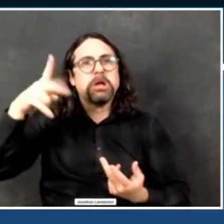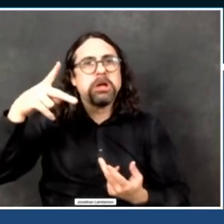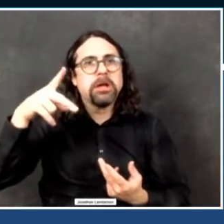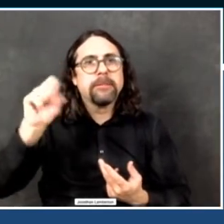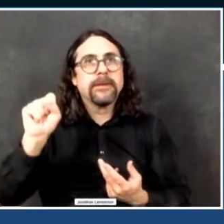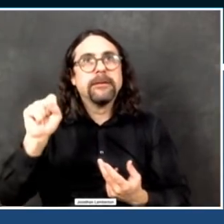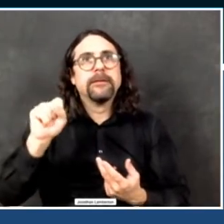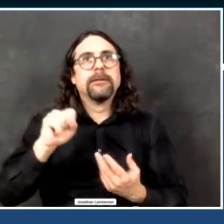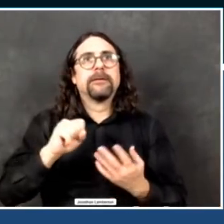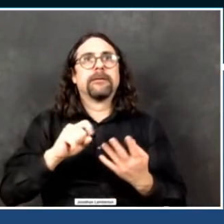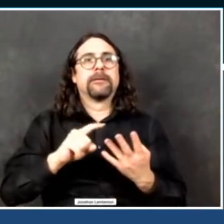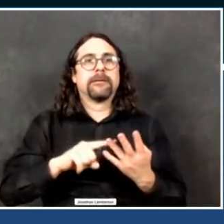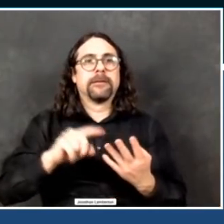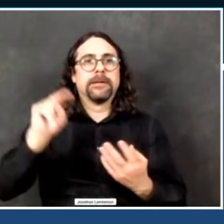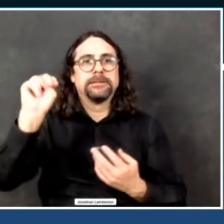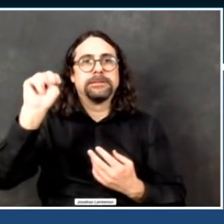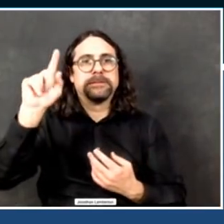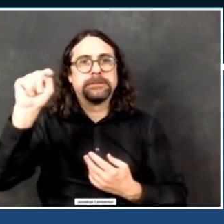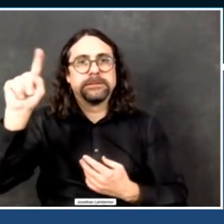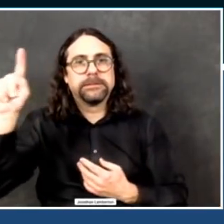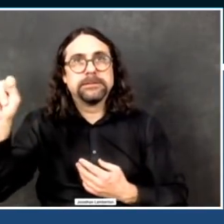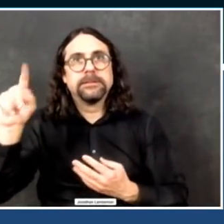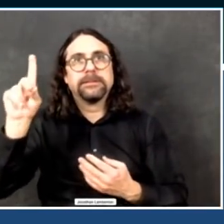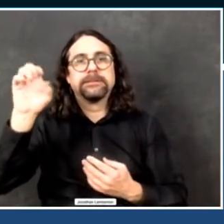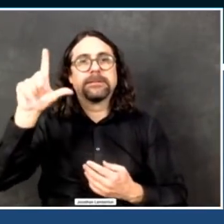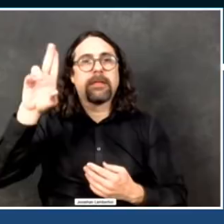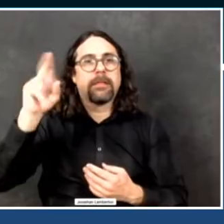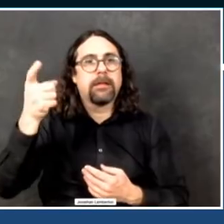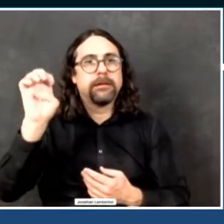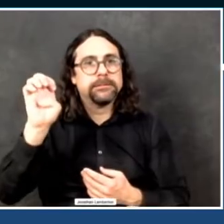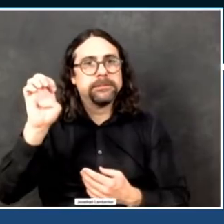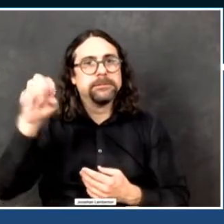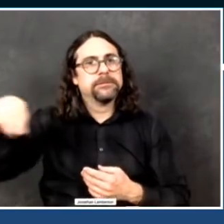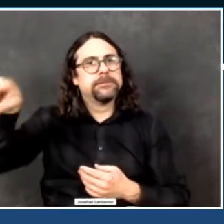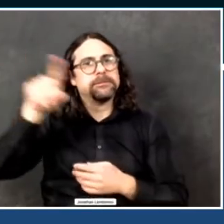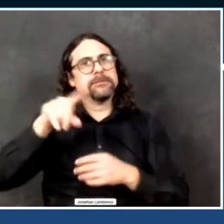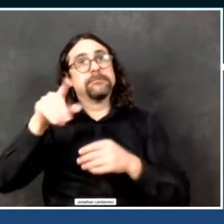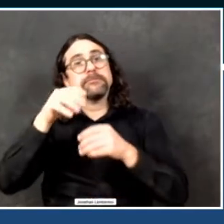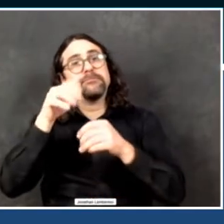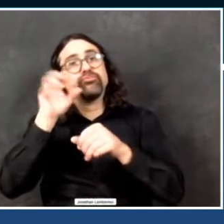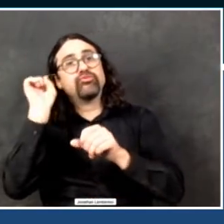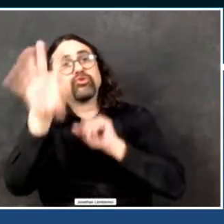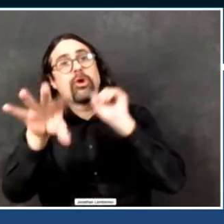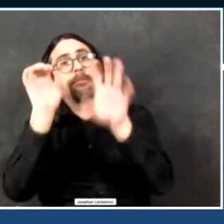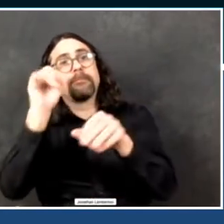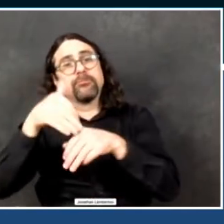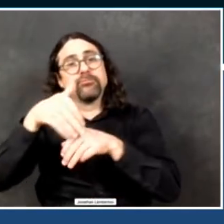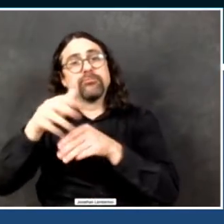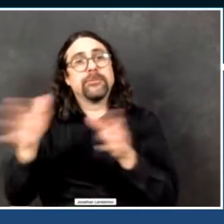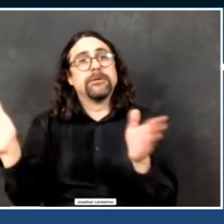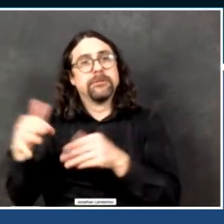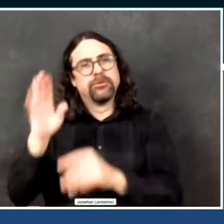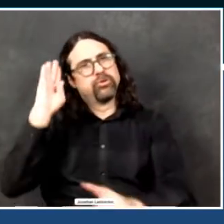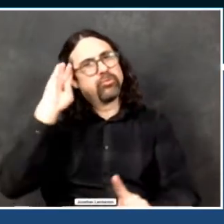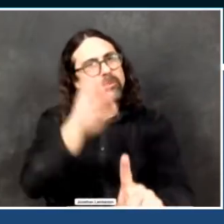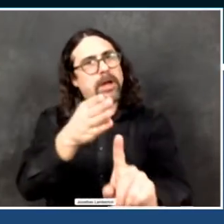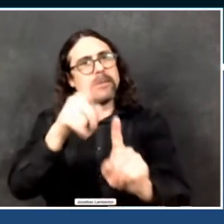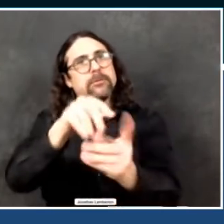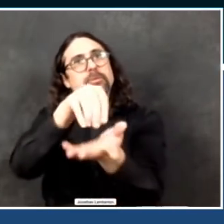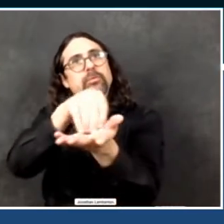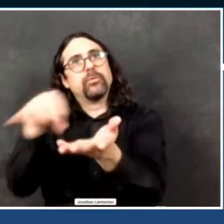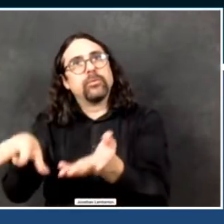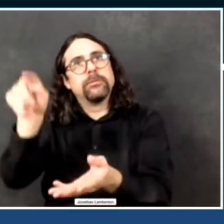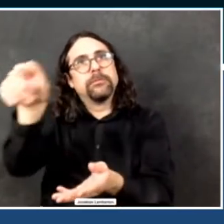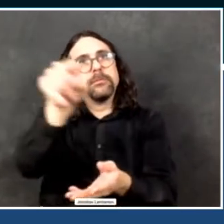have been delivering these devices to our students. And finally, our library systems, the Queens Library, the Brooklyn Library, the New York